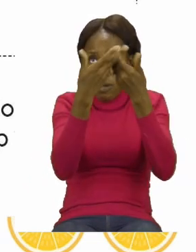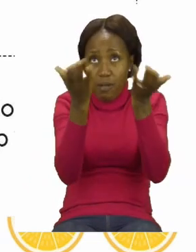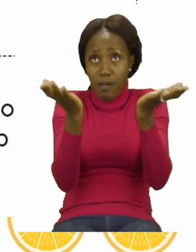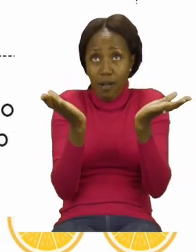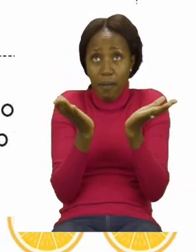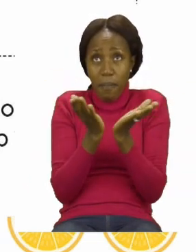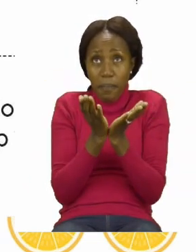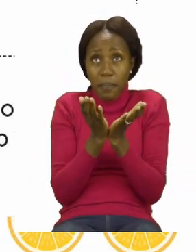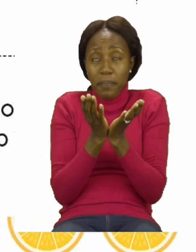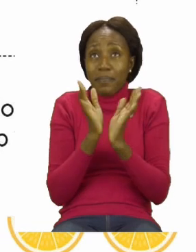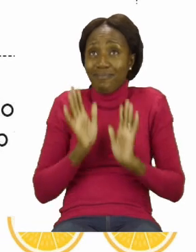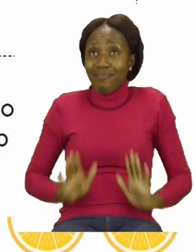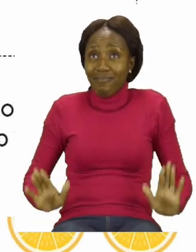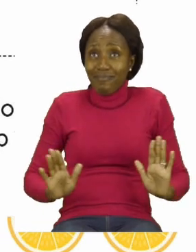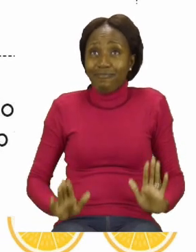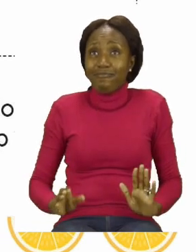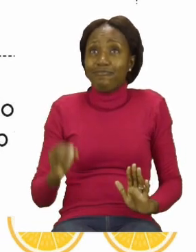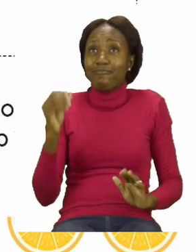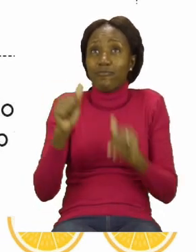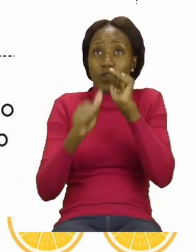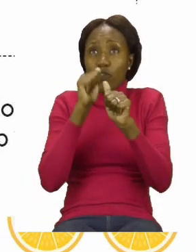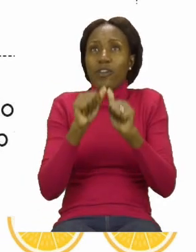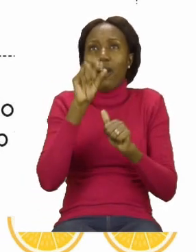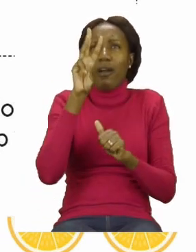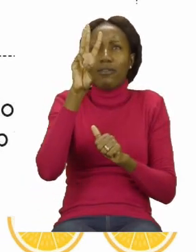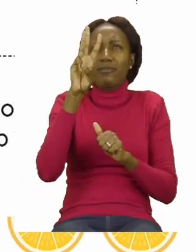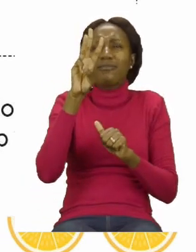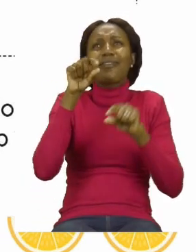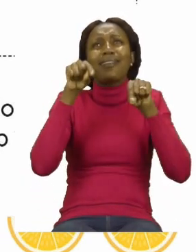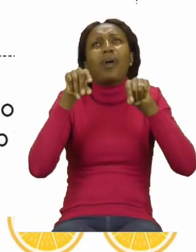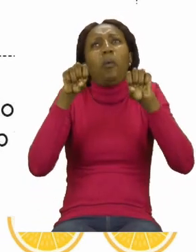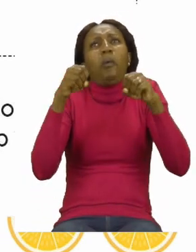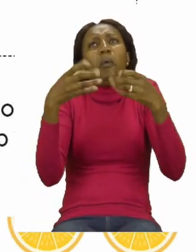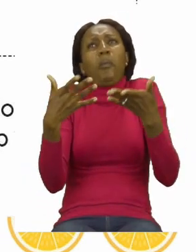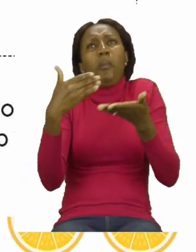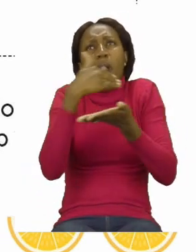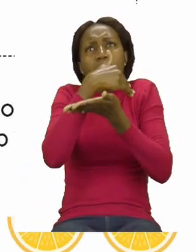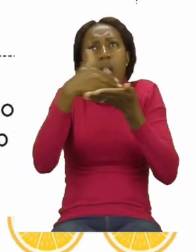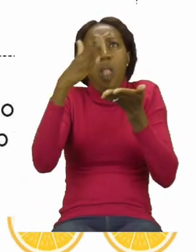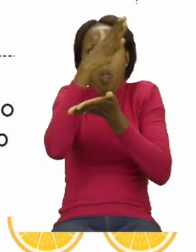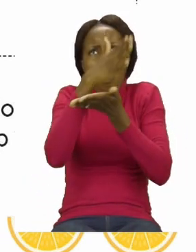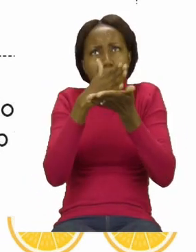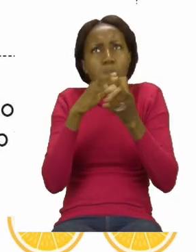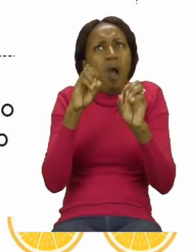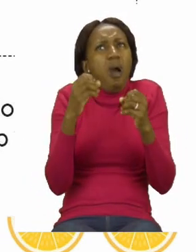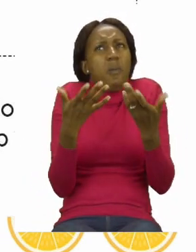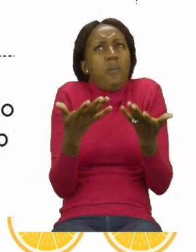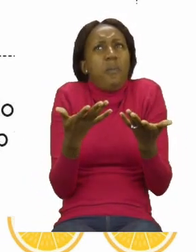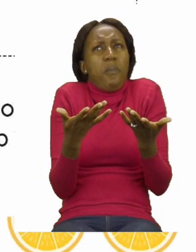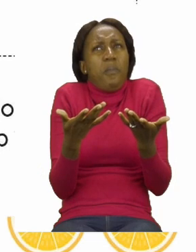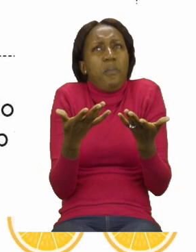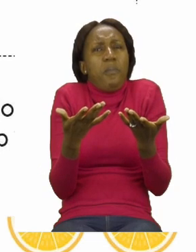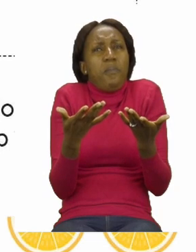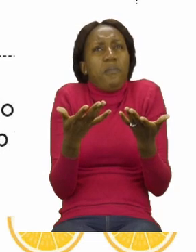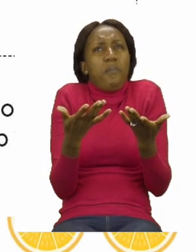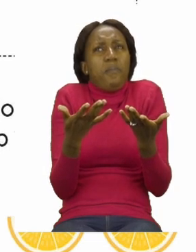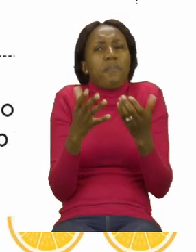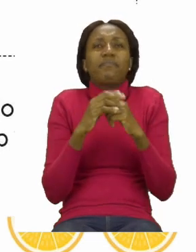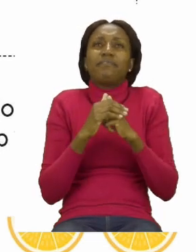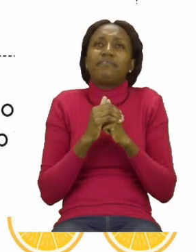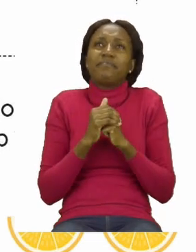eats 3 of them. How many orange slices are there in the plate now?